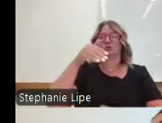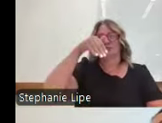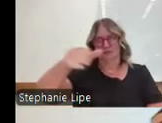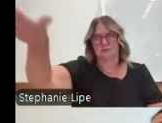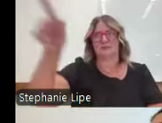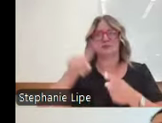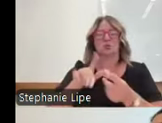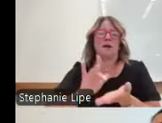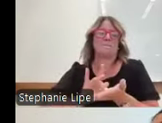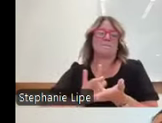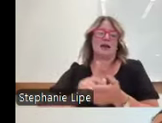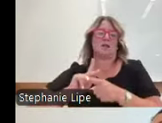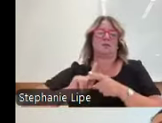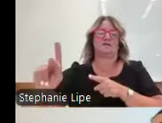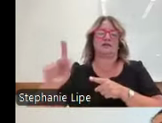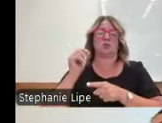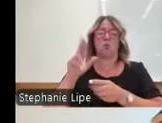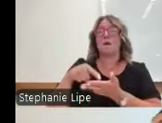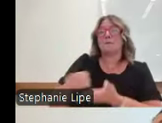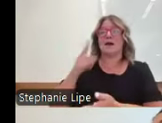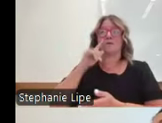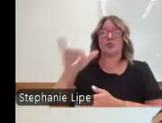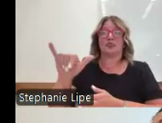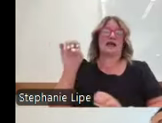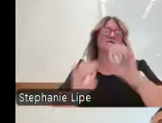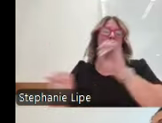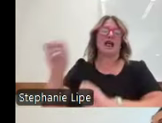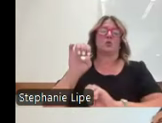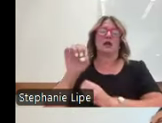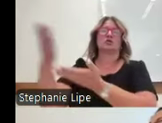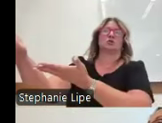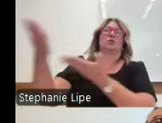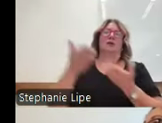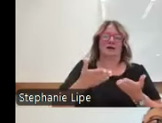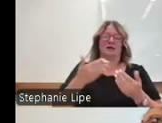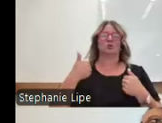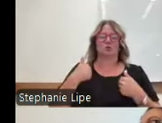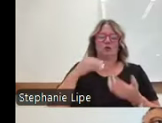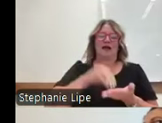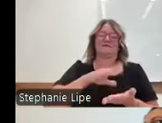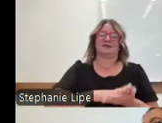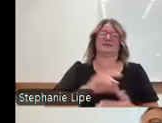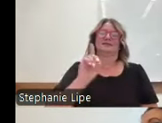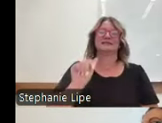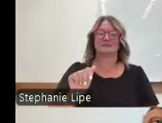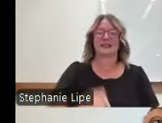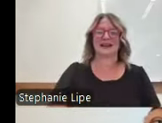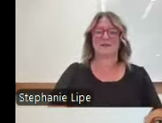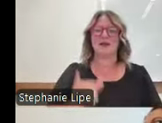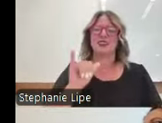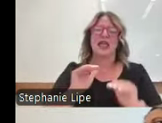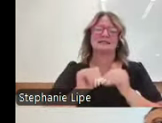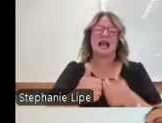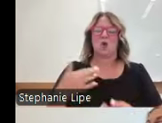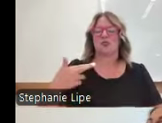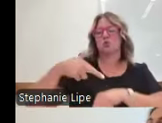can request that information to be sent to a medical professional, and DRS can pay for that services so we can